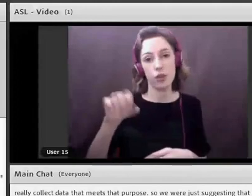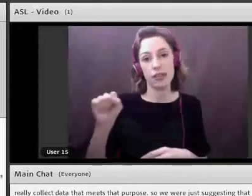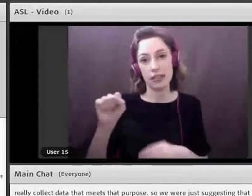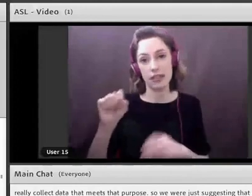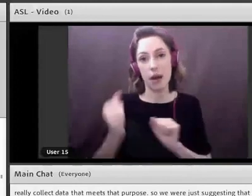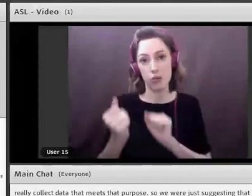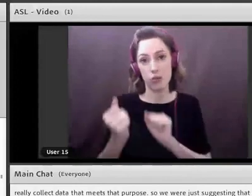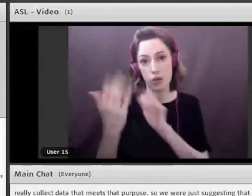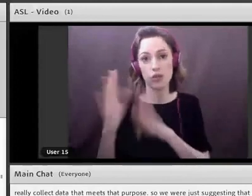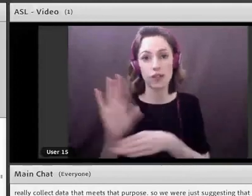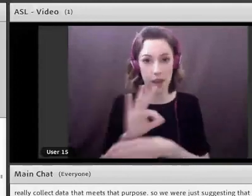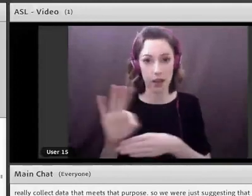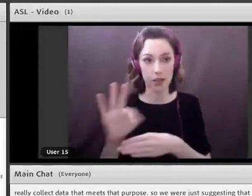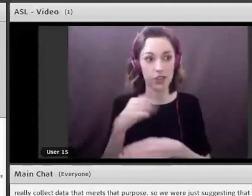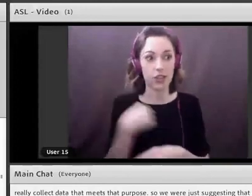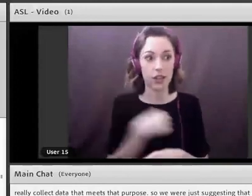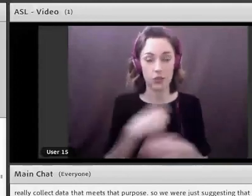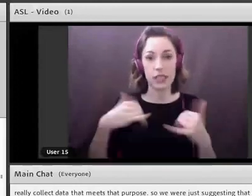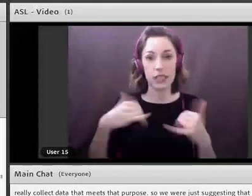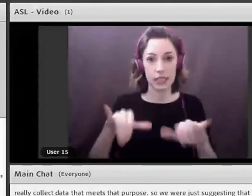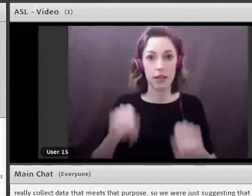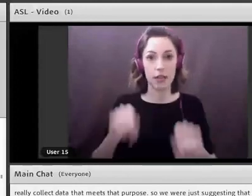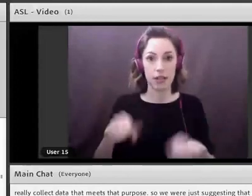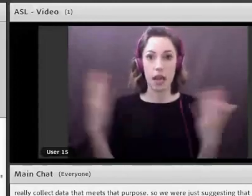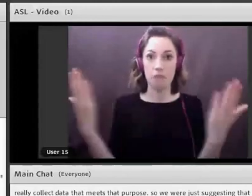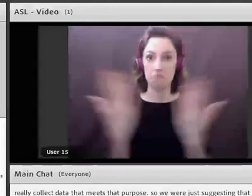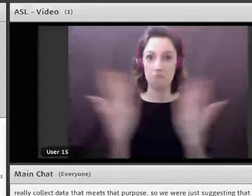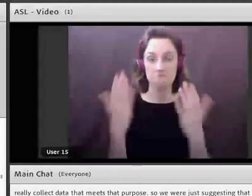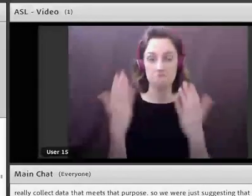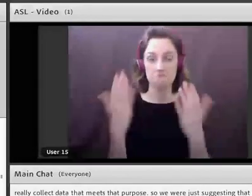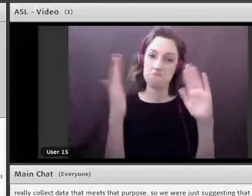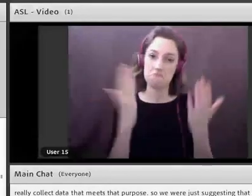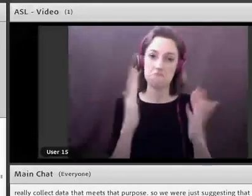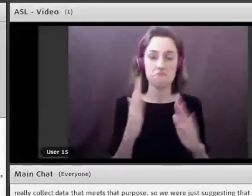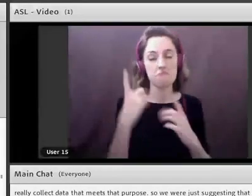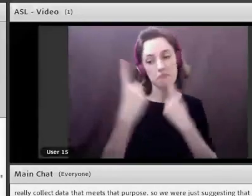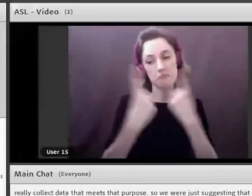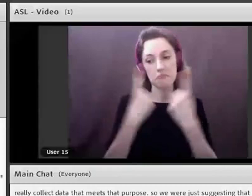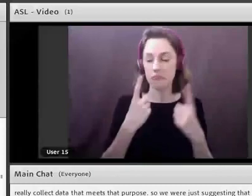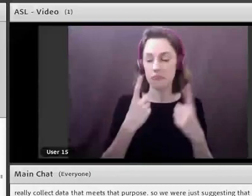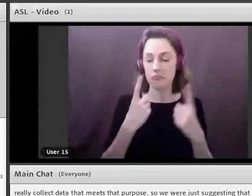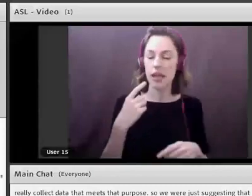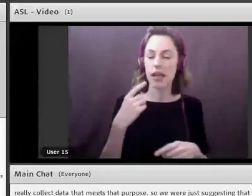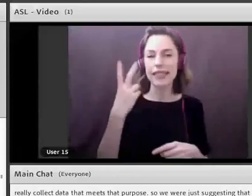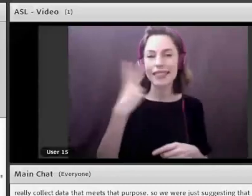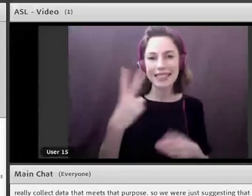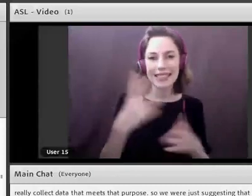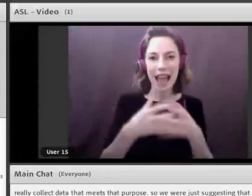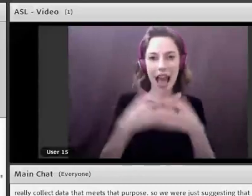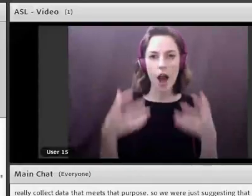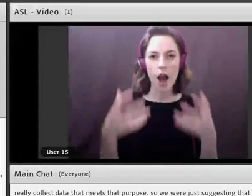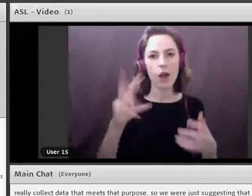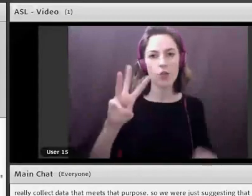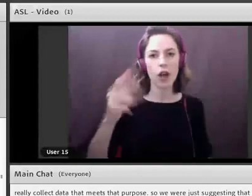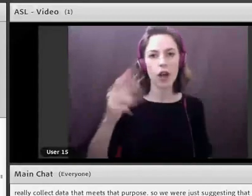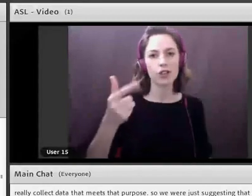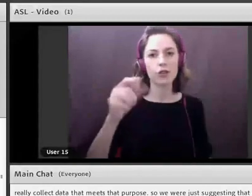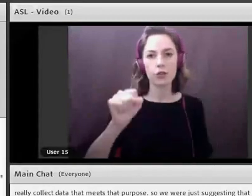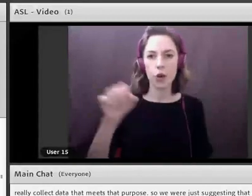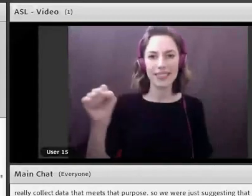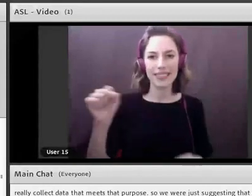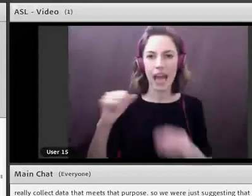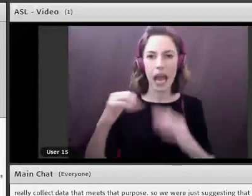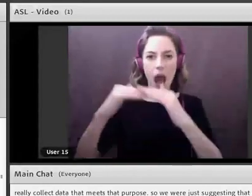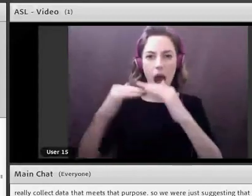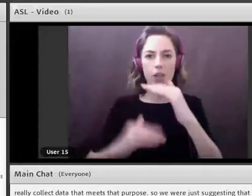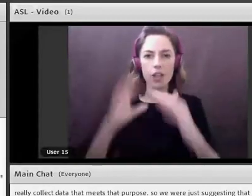the two and have an estimate of how much the Washington Group short set is underestimating of what types, but still